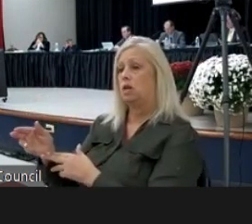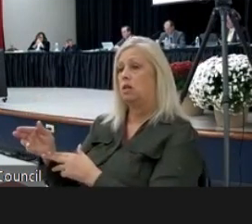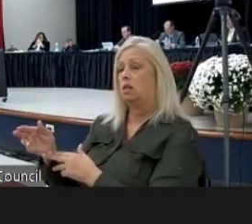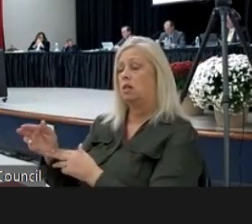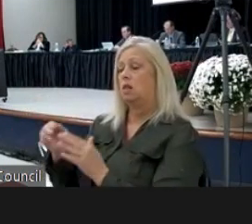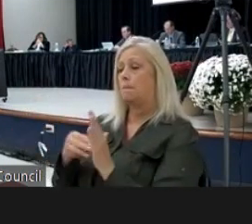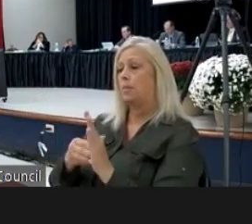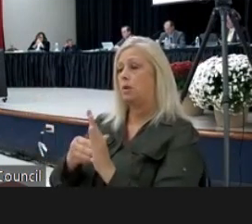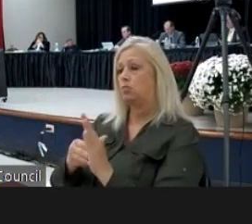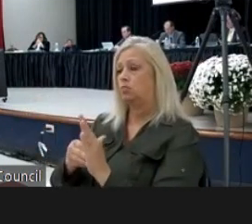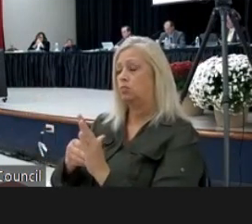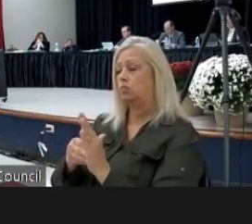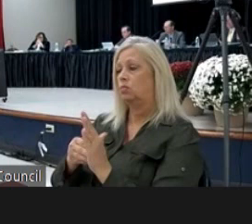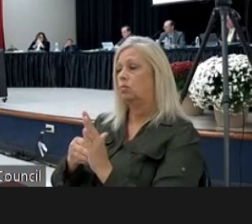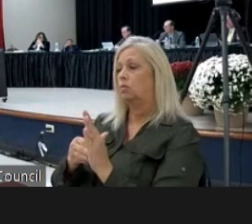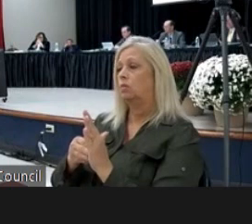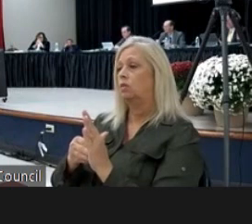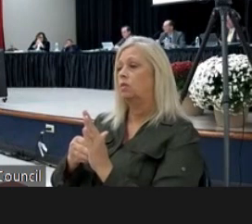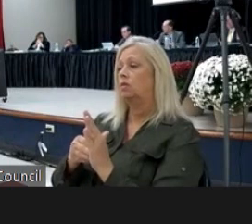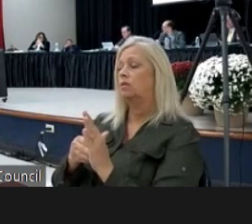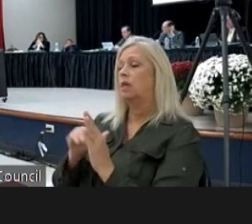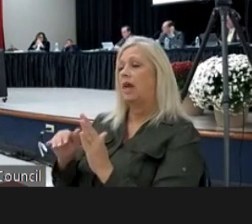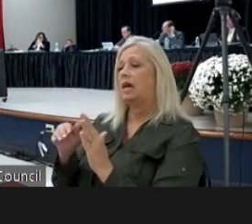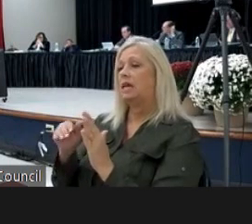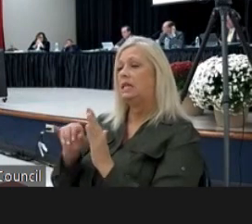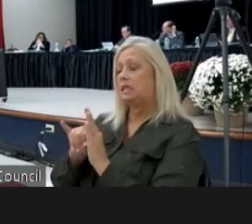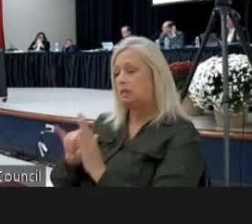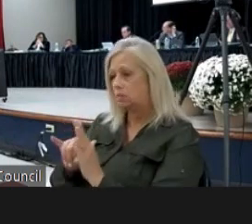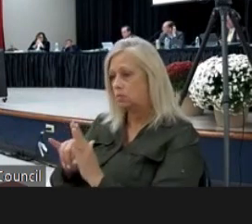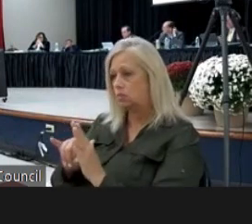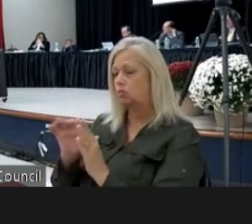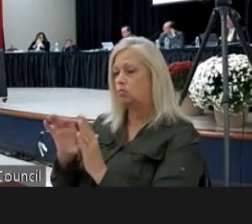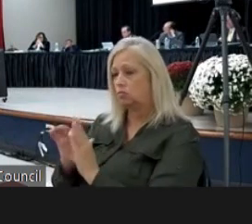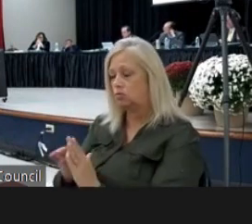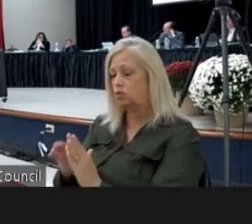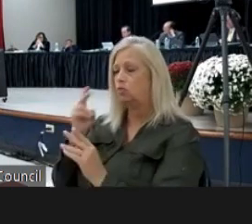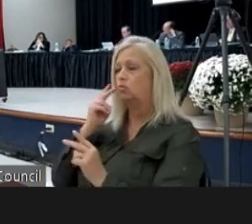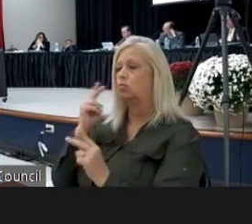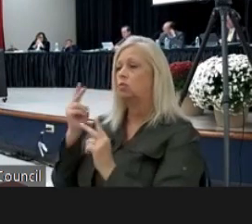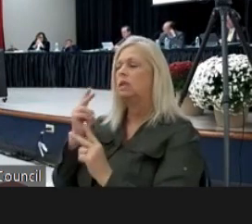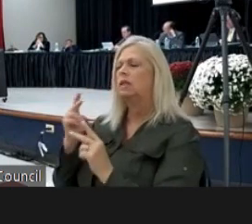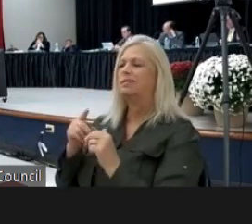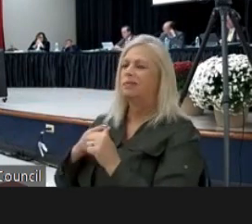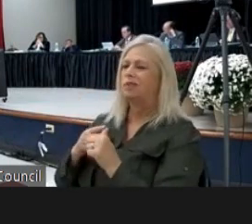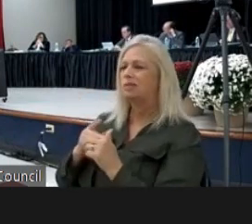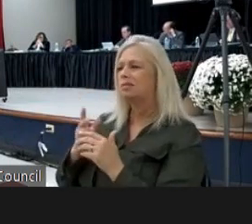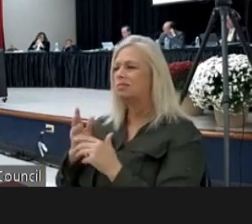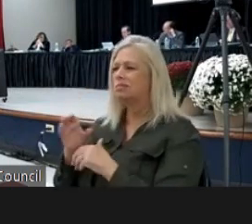here. And in these images, you see that the first one is kind of a